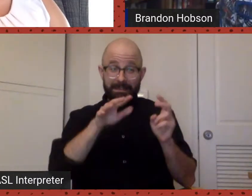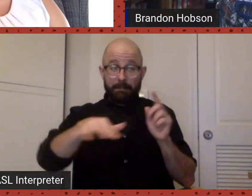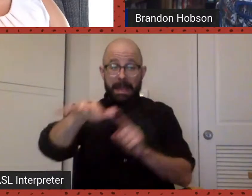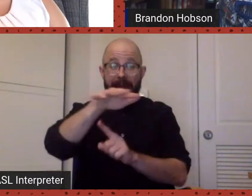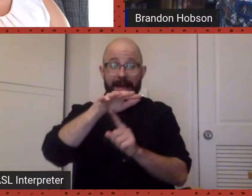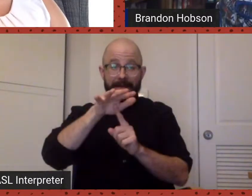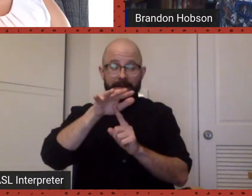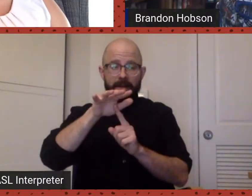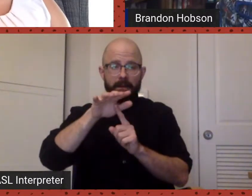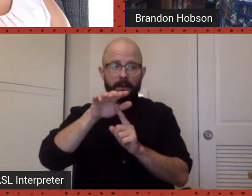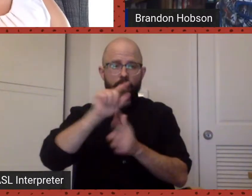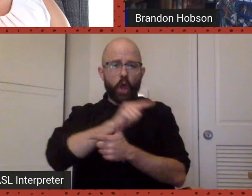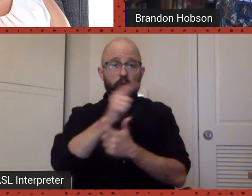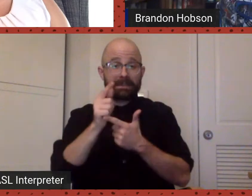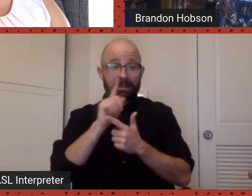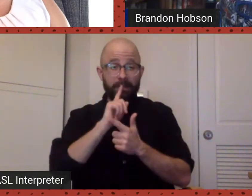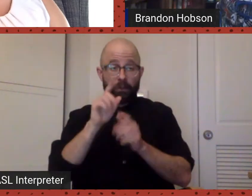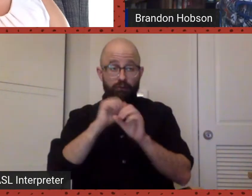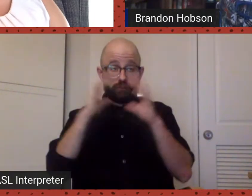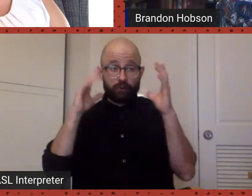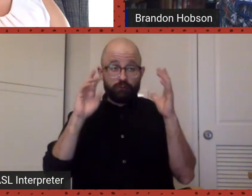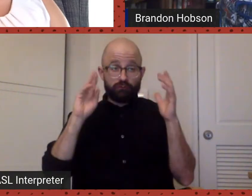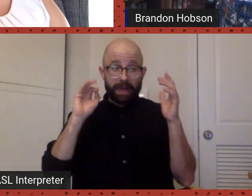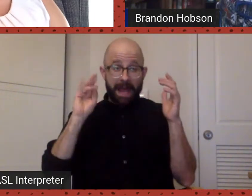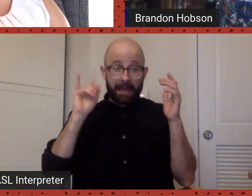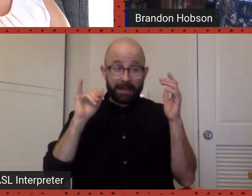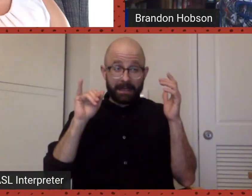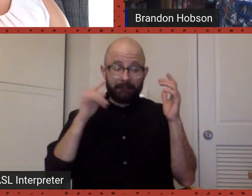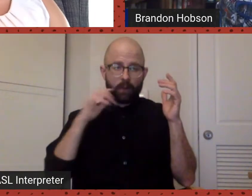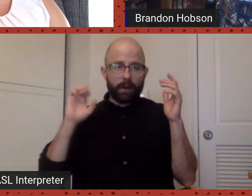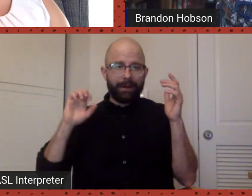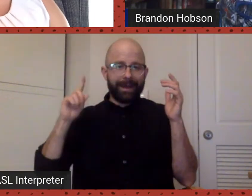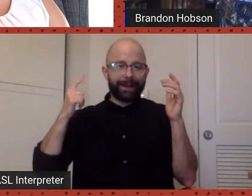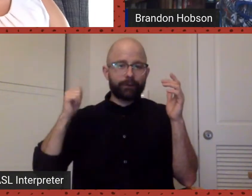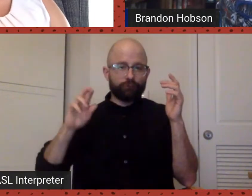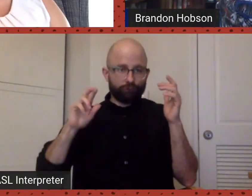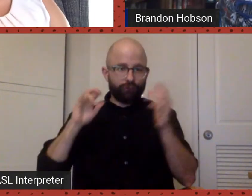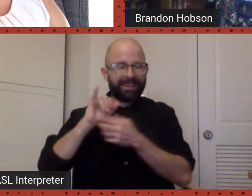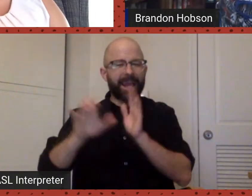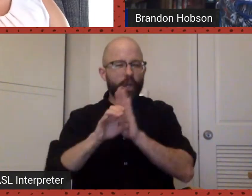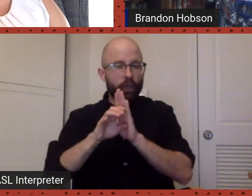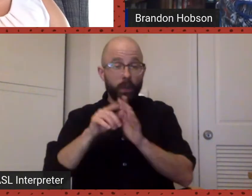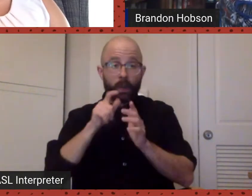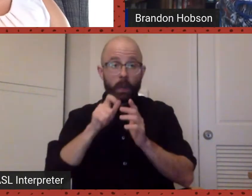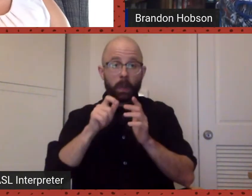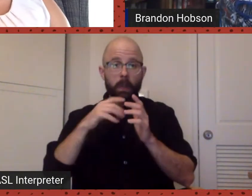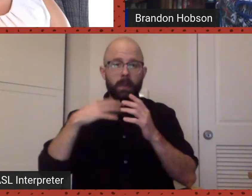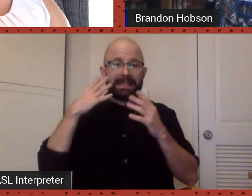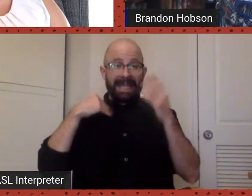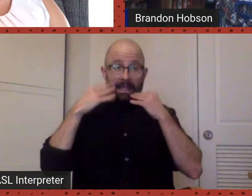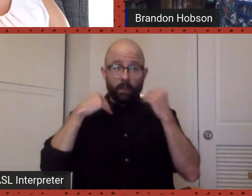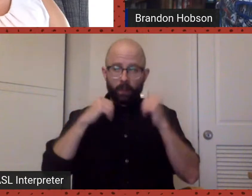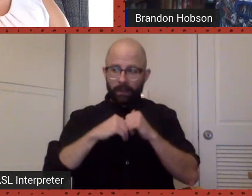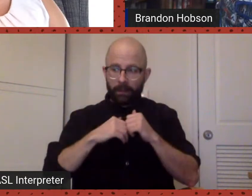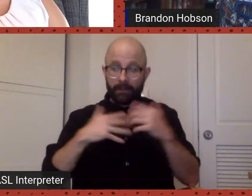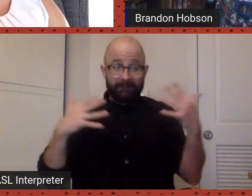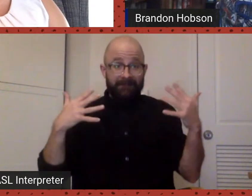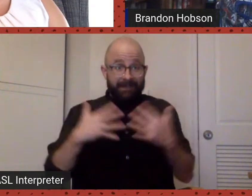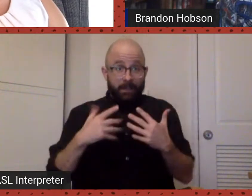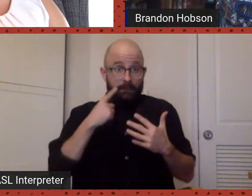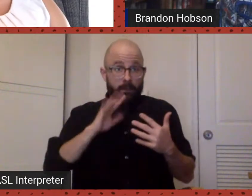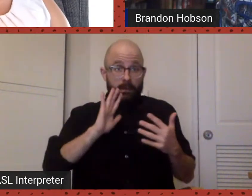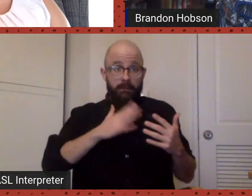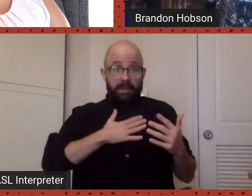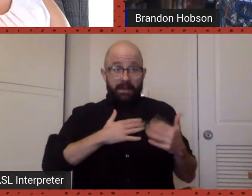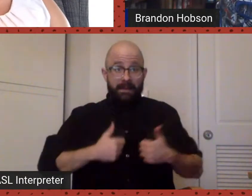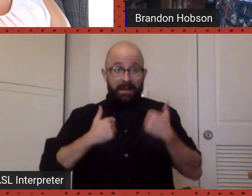reality for Edgar, this character, in which he is dealing with fearing for his life that he's